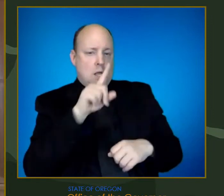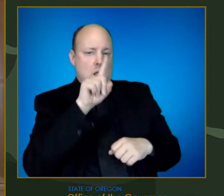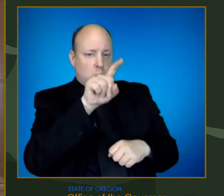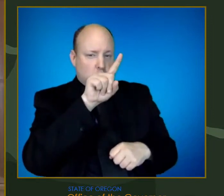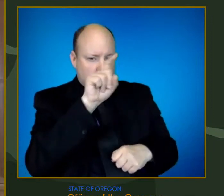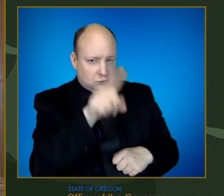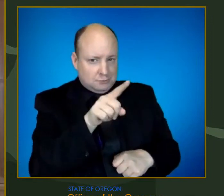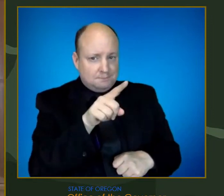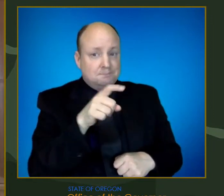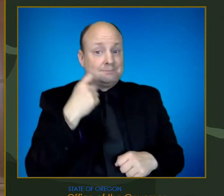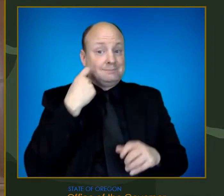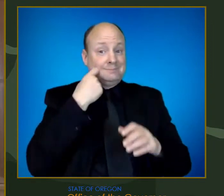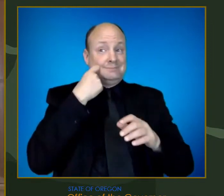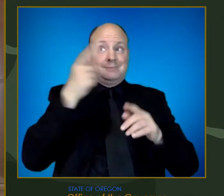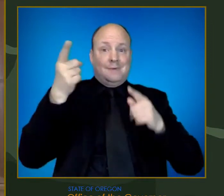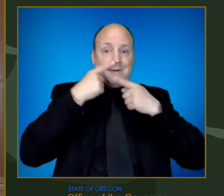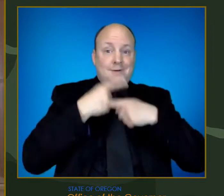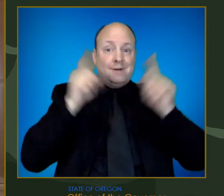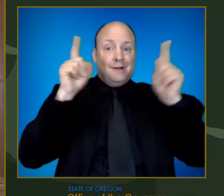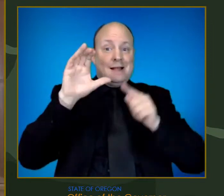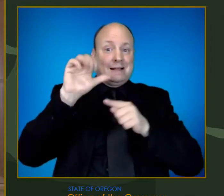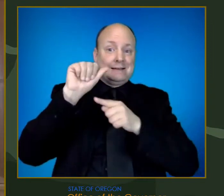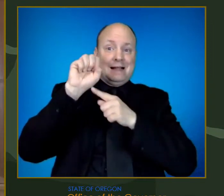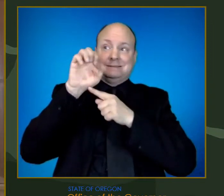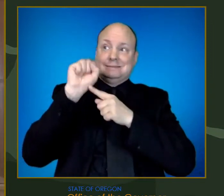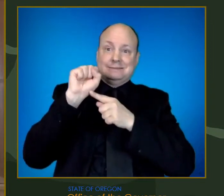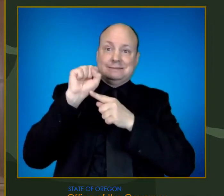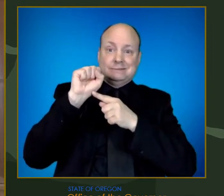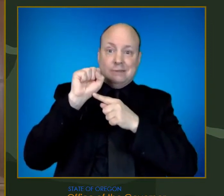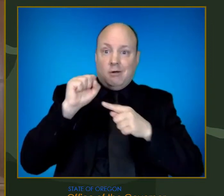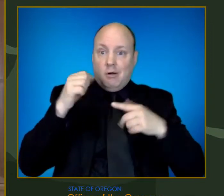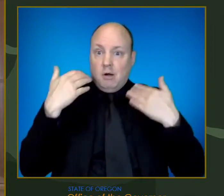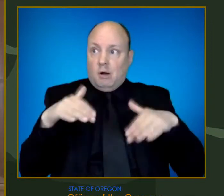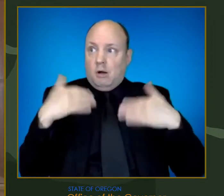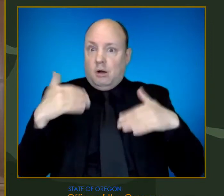seeing, and I'm wondering if what